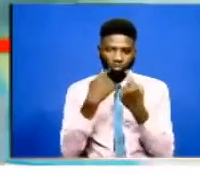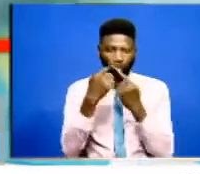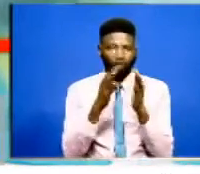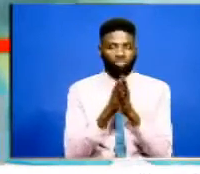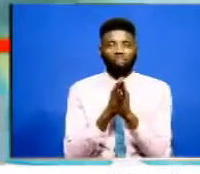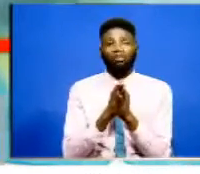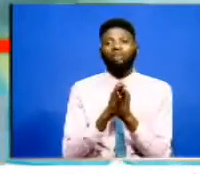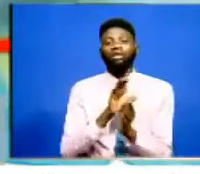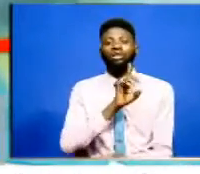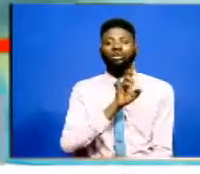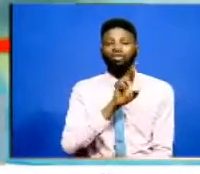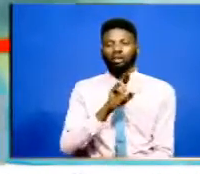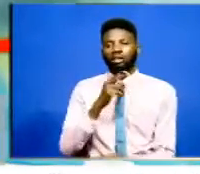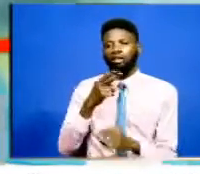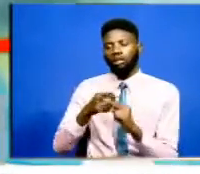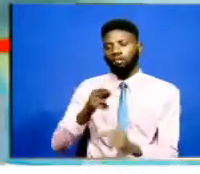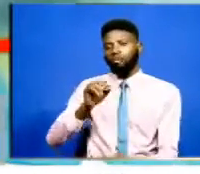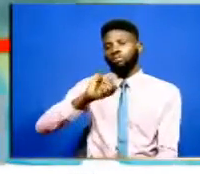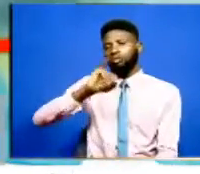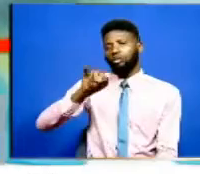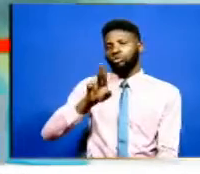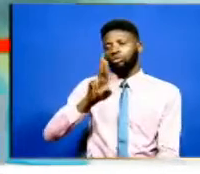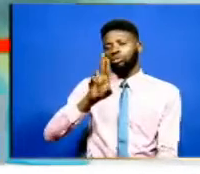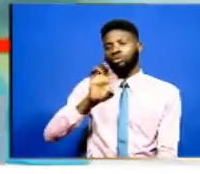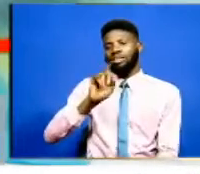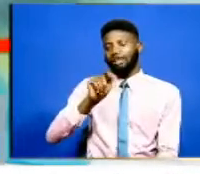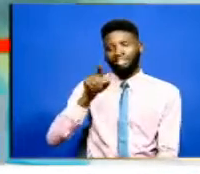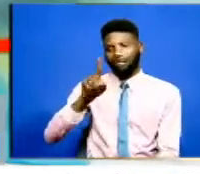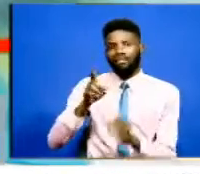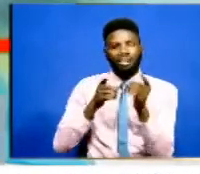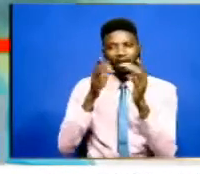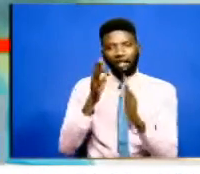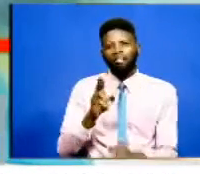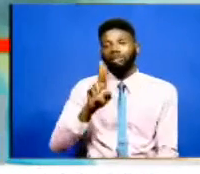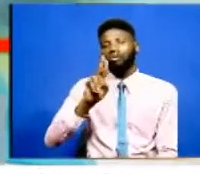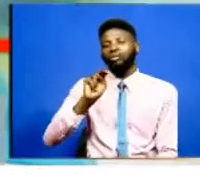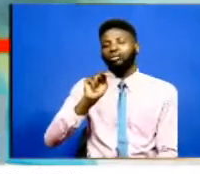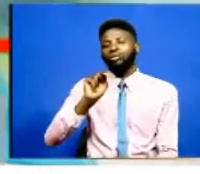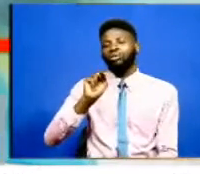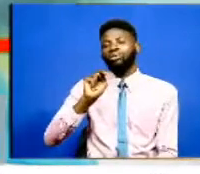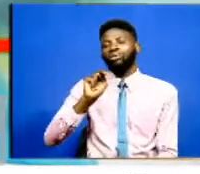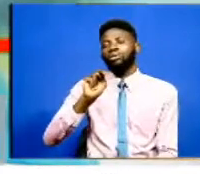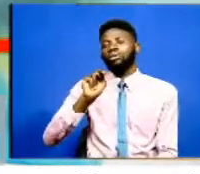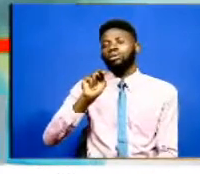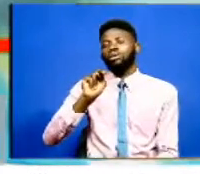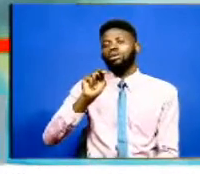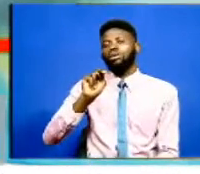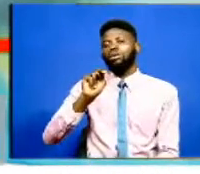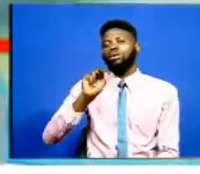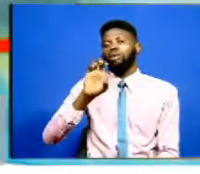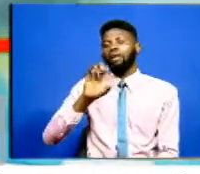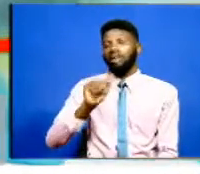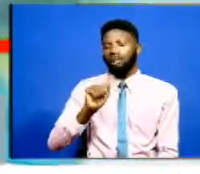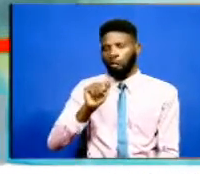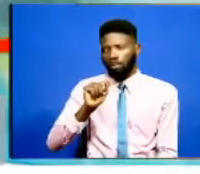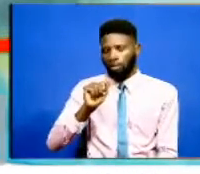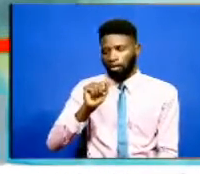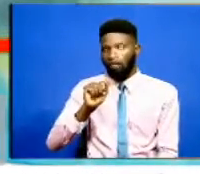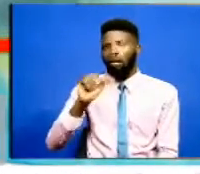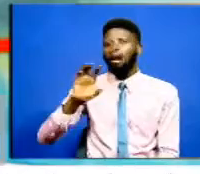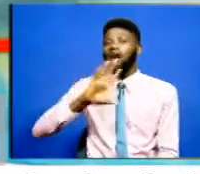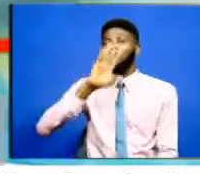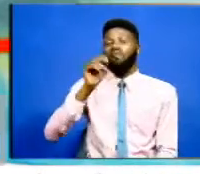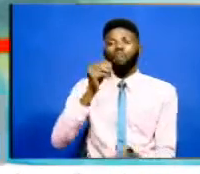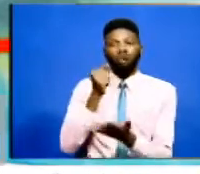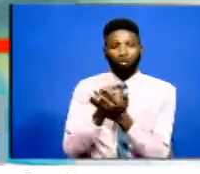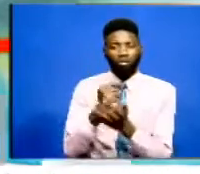Dr. Juliet Bier, who's the director, United Nations Environment Assembly Africa Office. We're talking about the fifth United